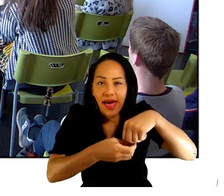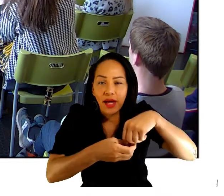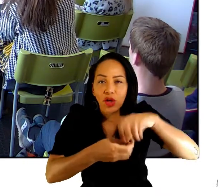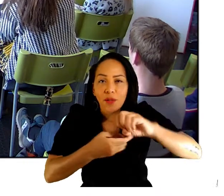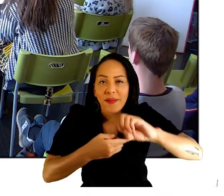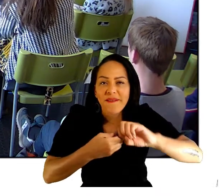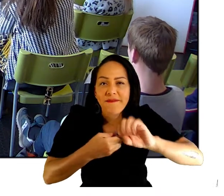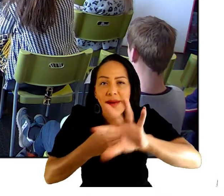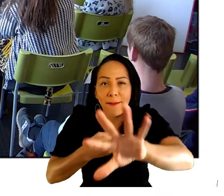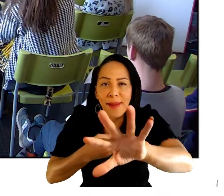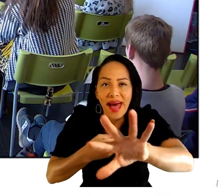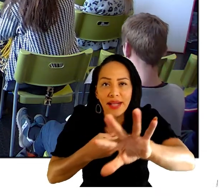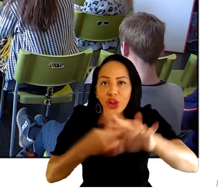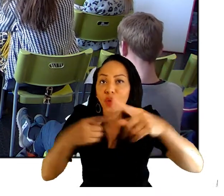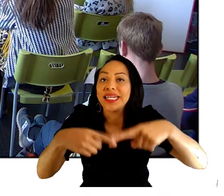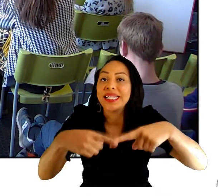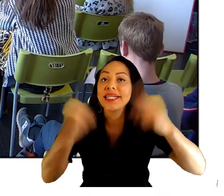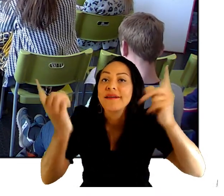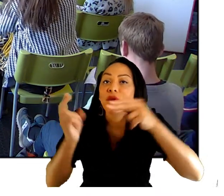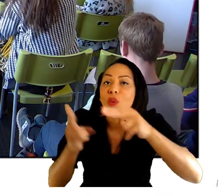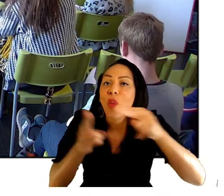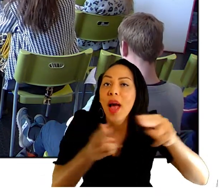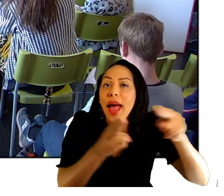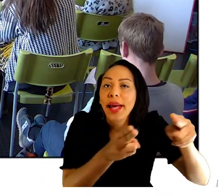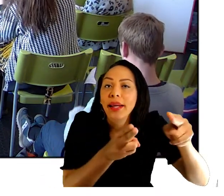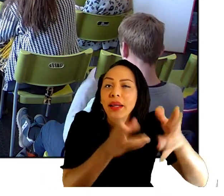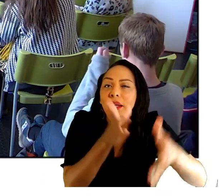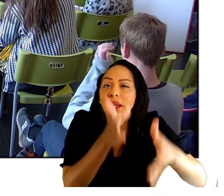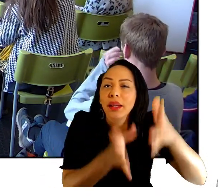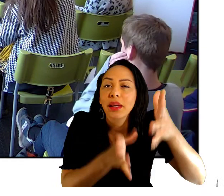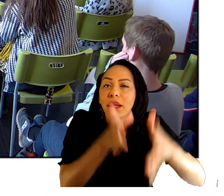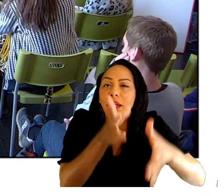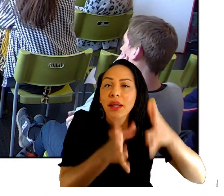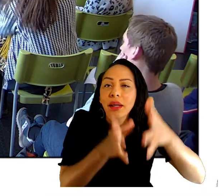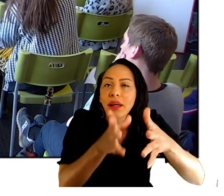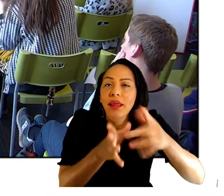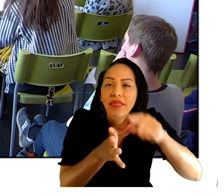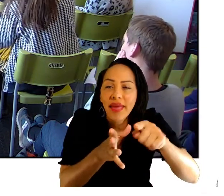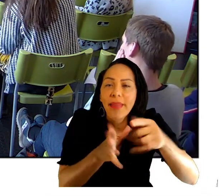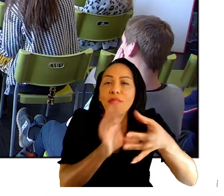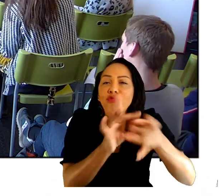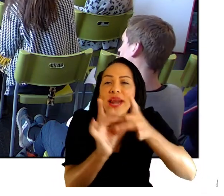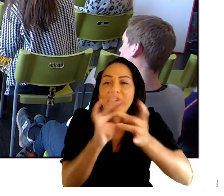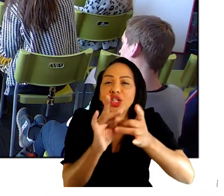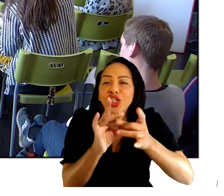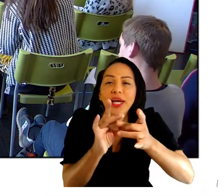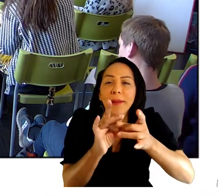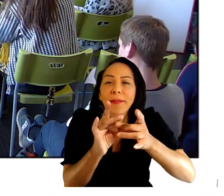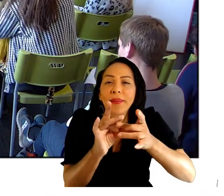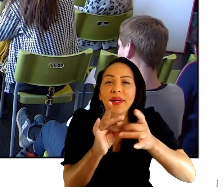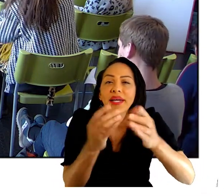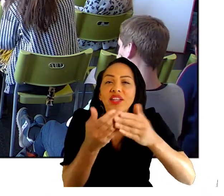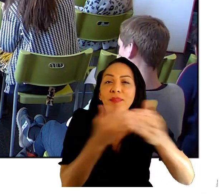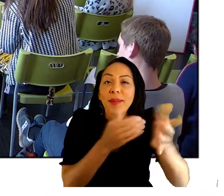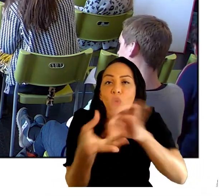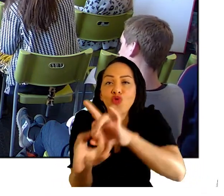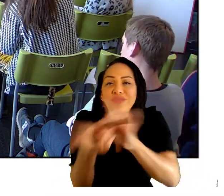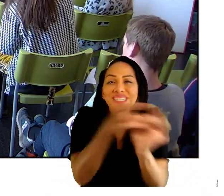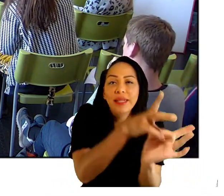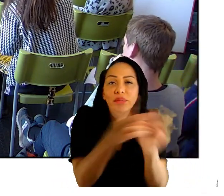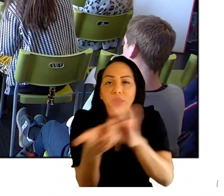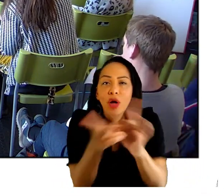you differently, and the relationship is more reciprocal, or then you're responding to one another instead of it being